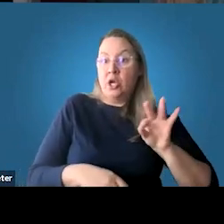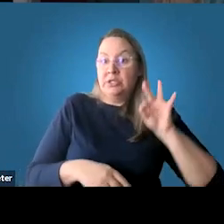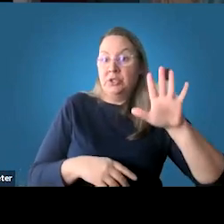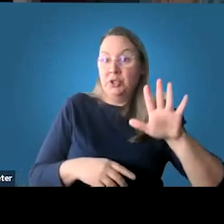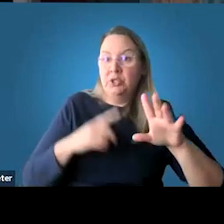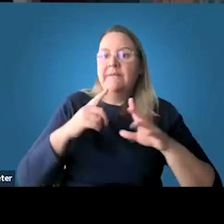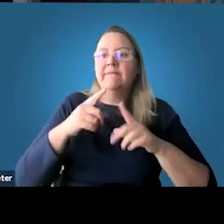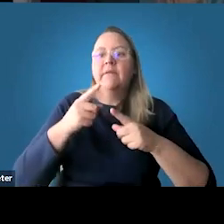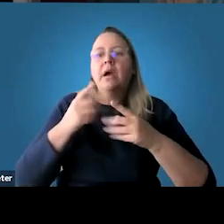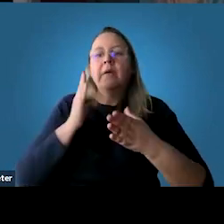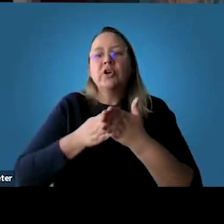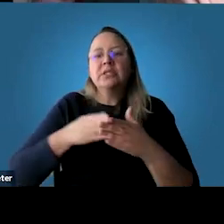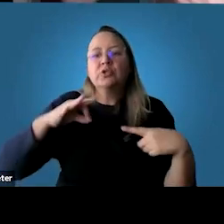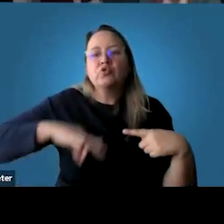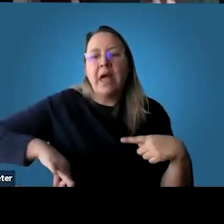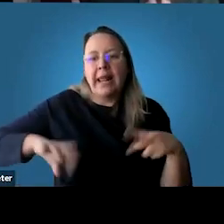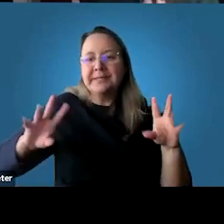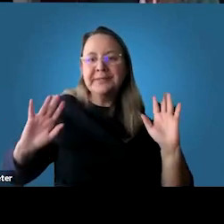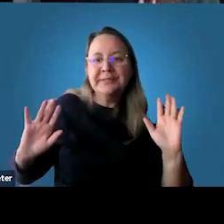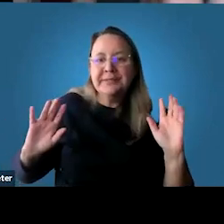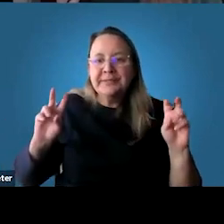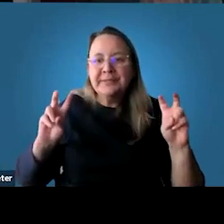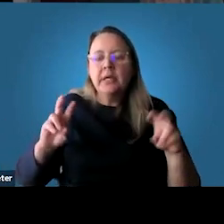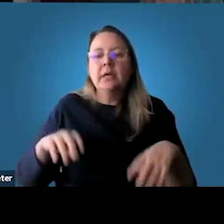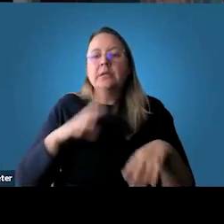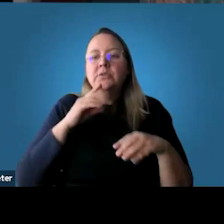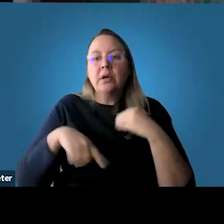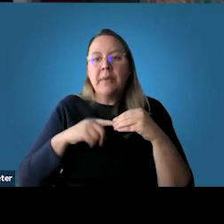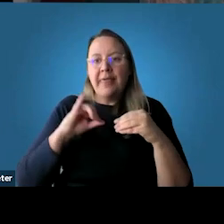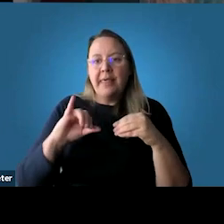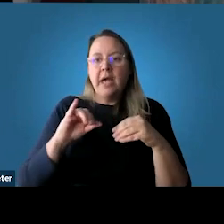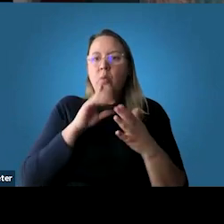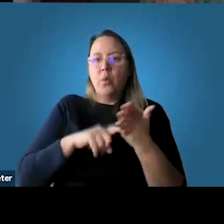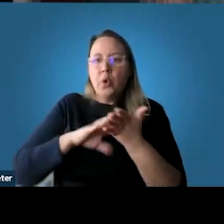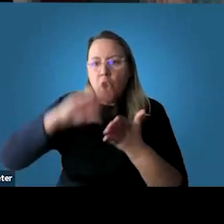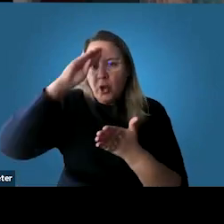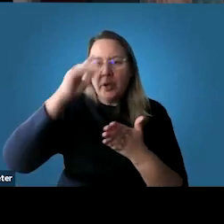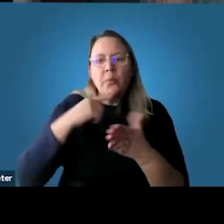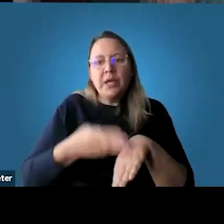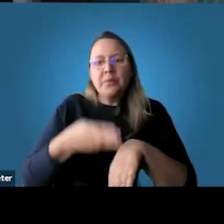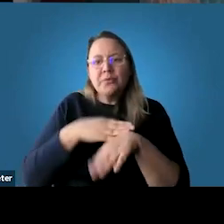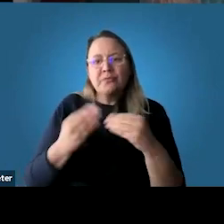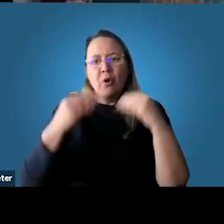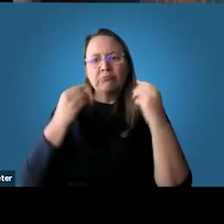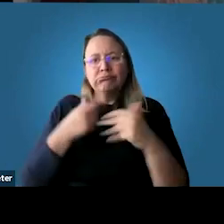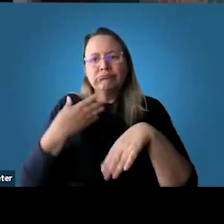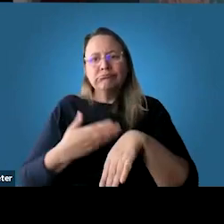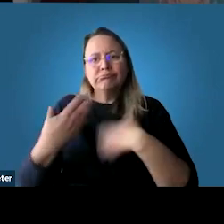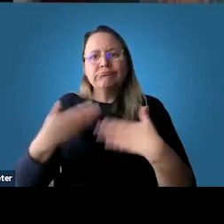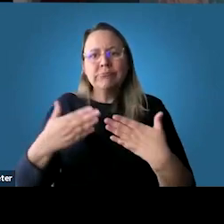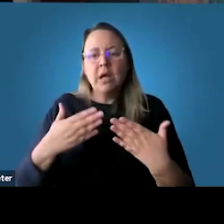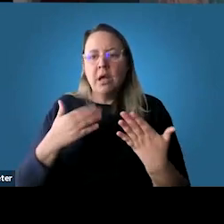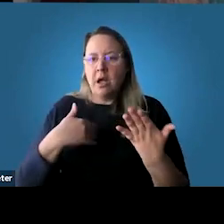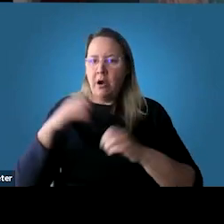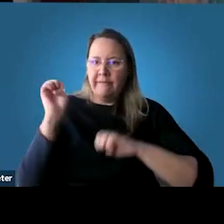out there. Lastly, when we take a step back and talk to each other about what we're learning, we improve faster, right? Our